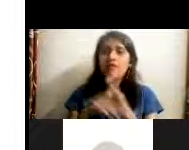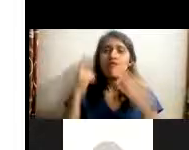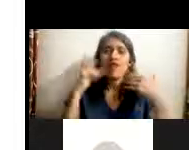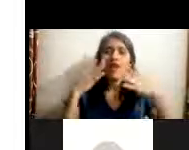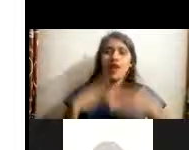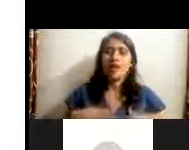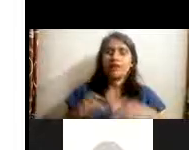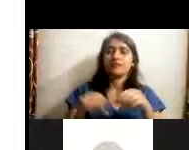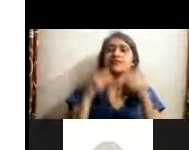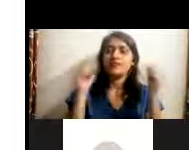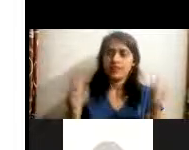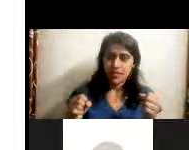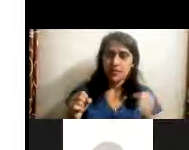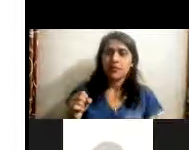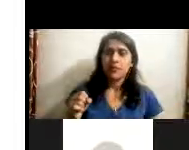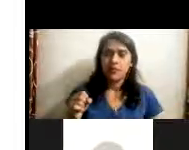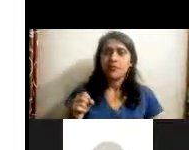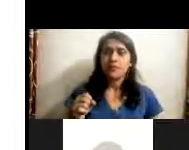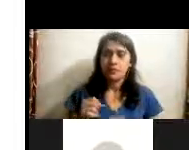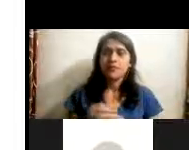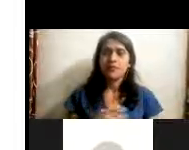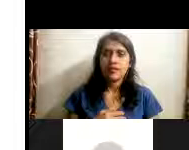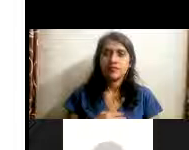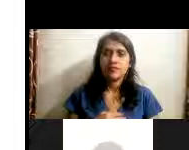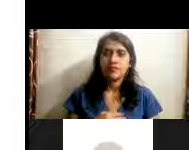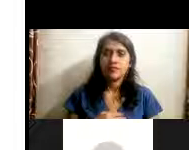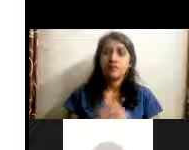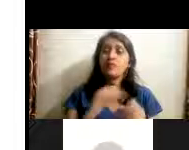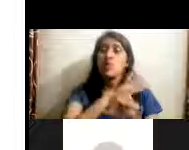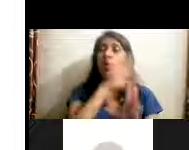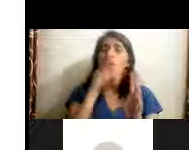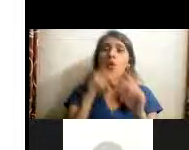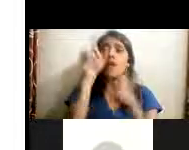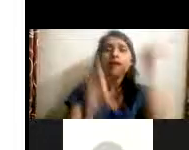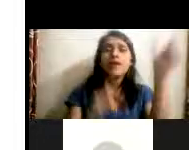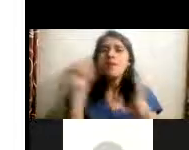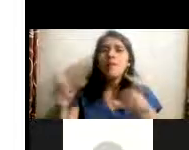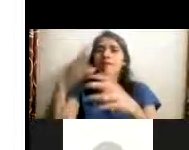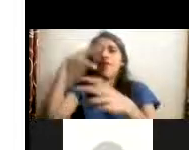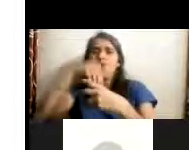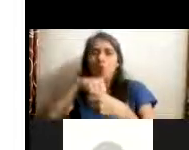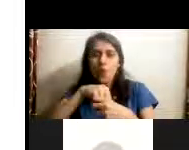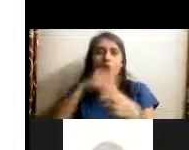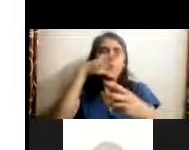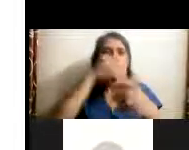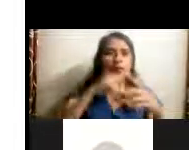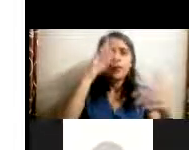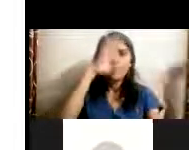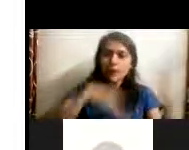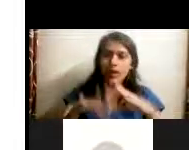system, that we are every citizen is being covered, or at least the planning is